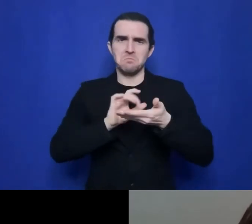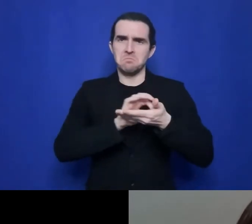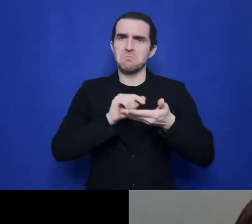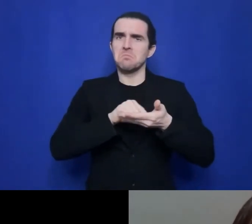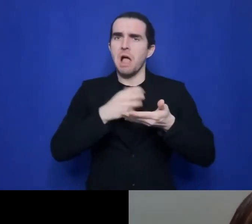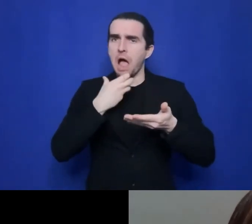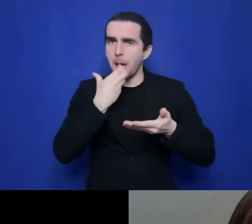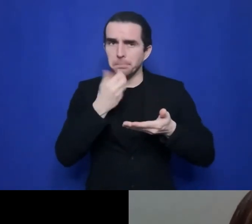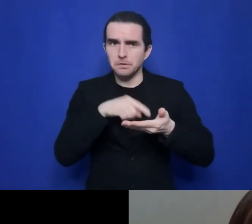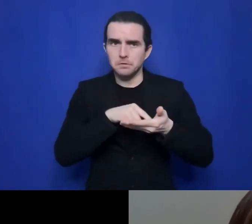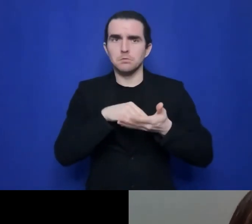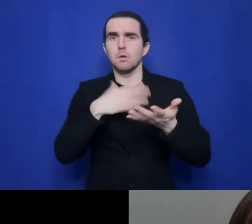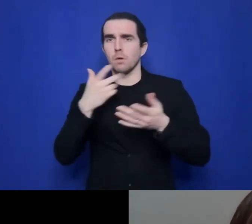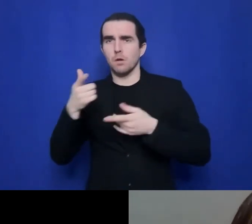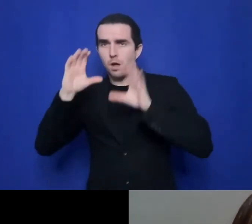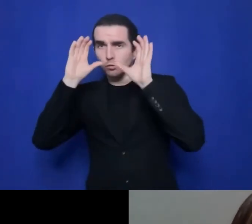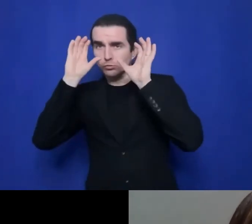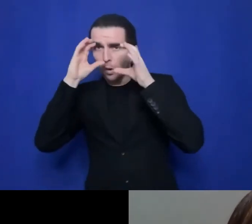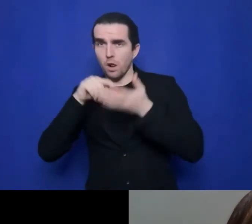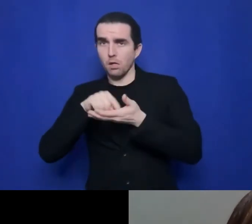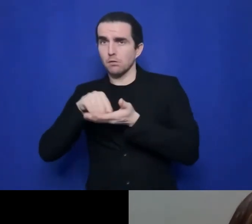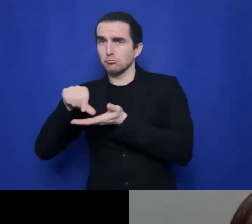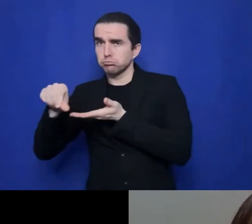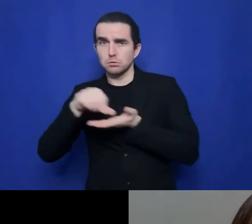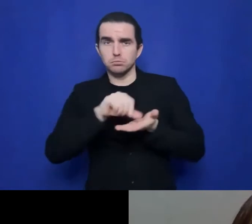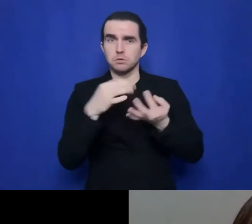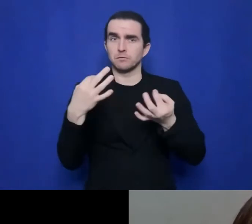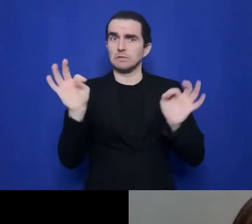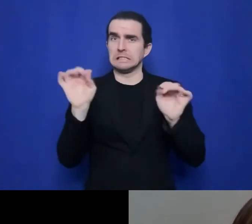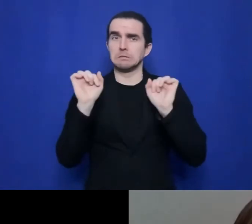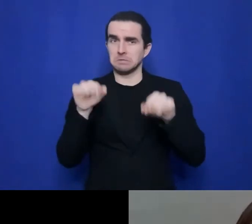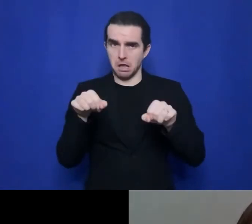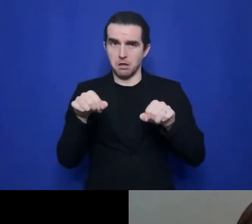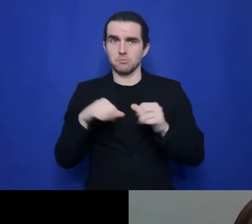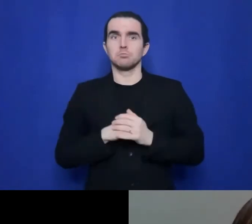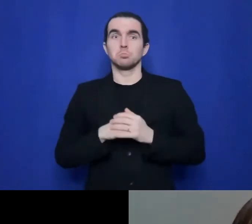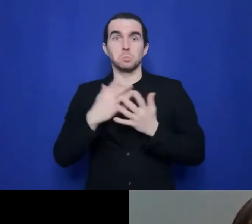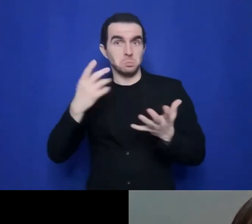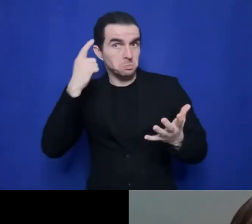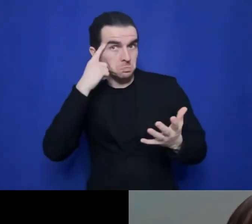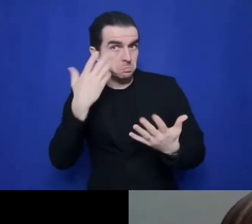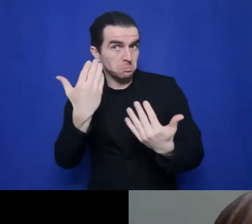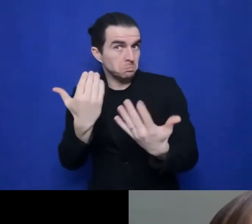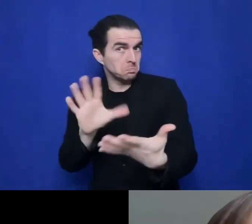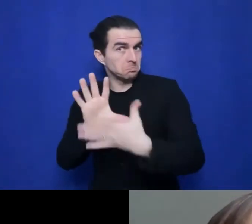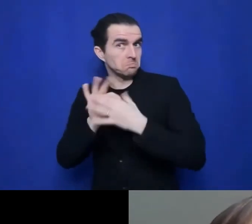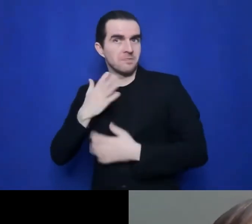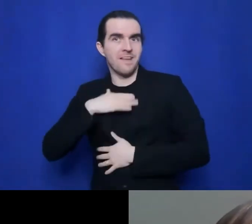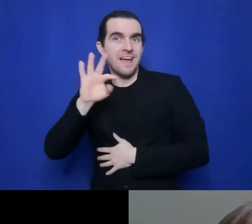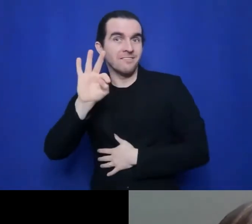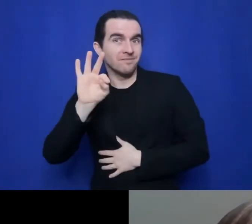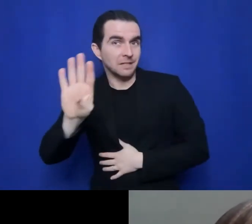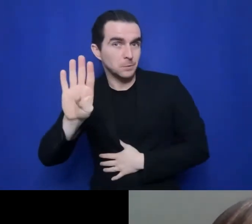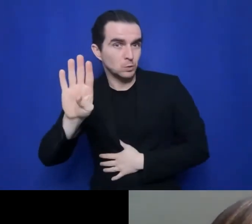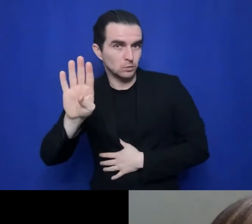the number 4, Access. There you will find like-minded Latinos and even watch parties that